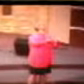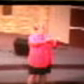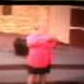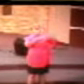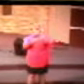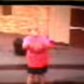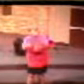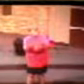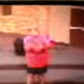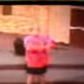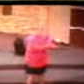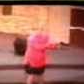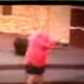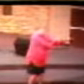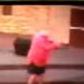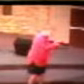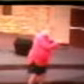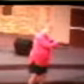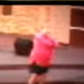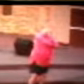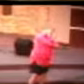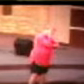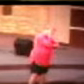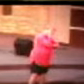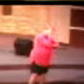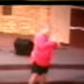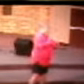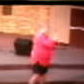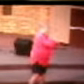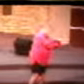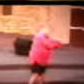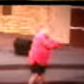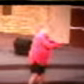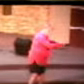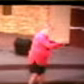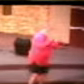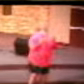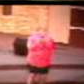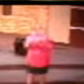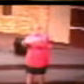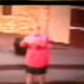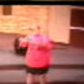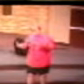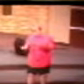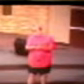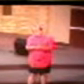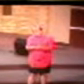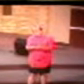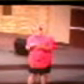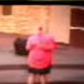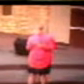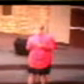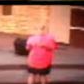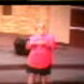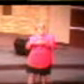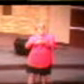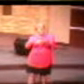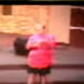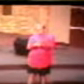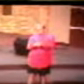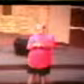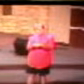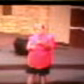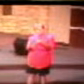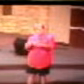know to the places that you do not know so well, to the people that you do not know so